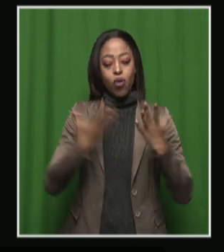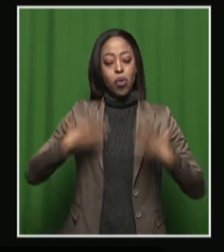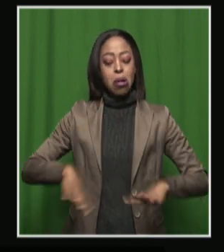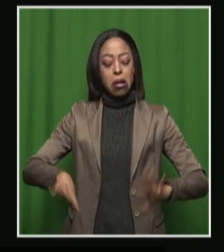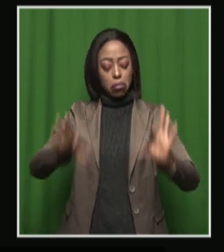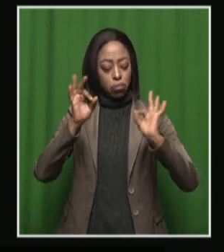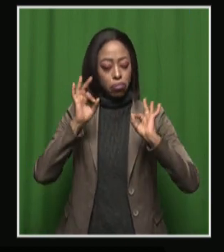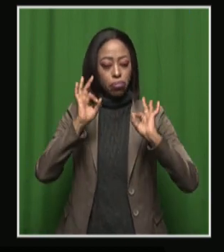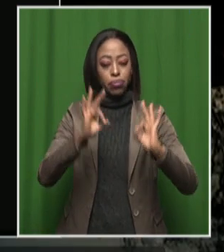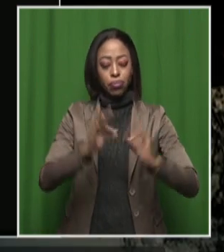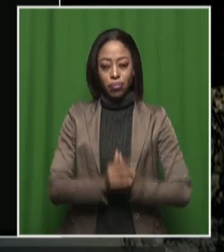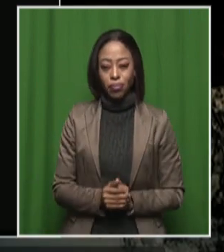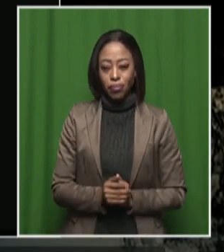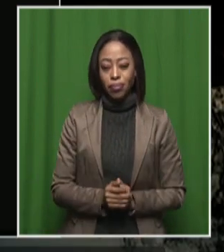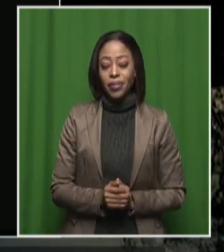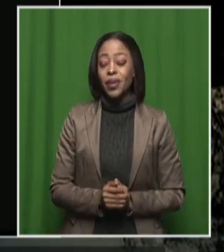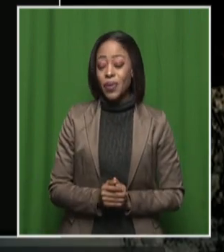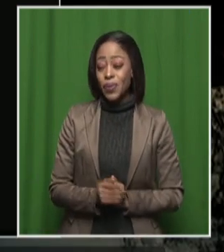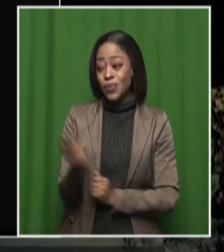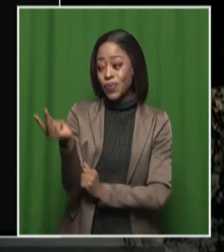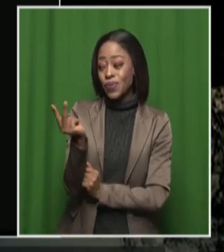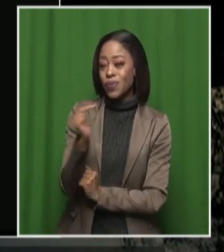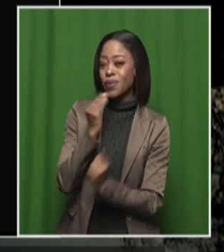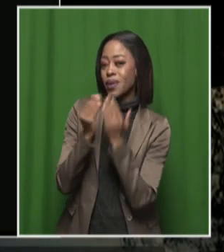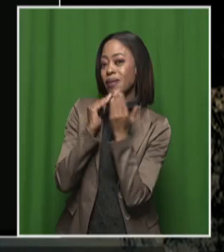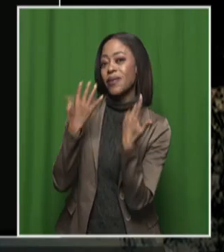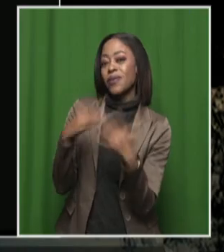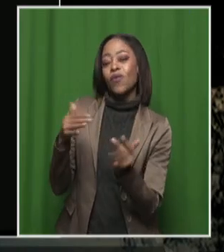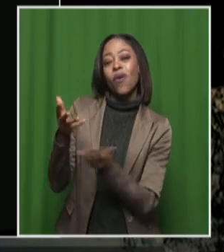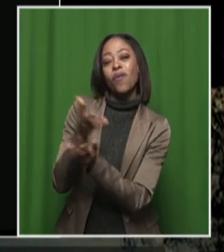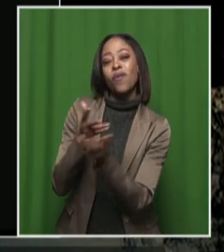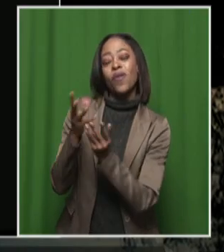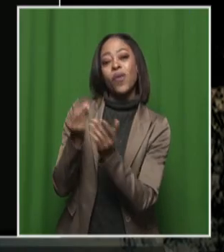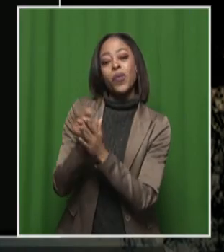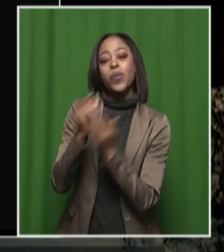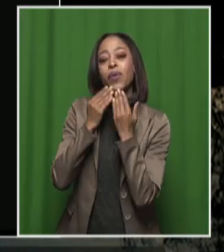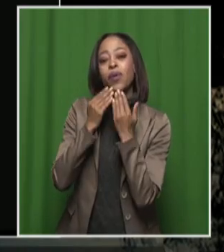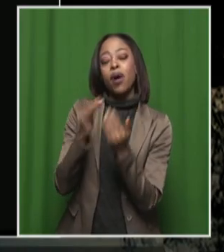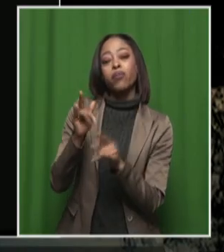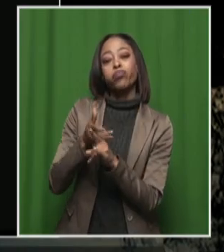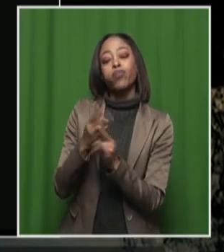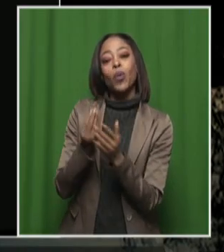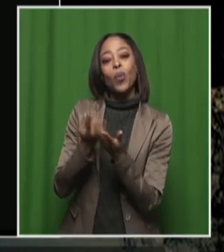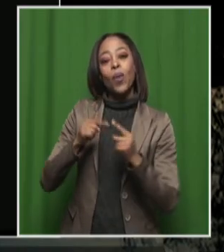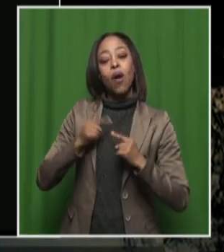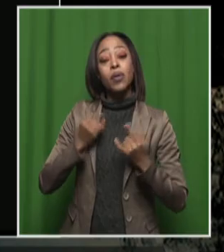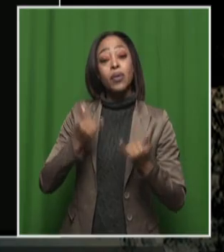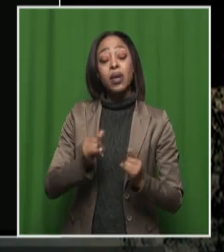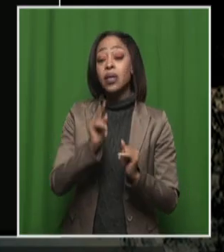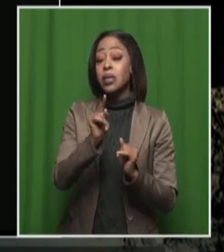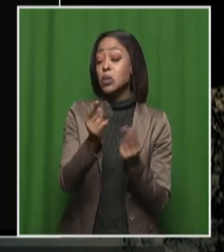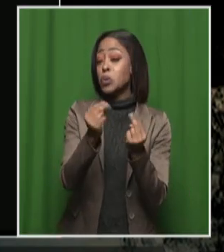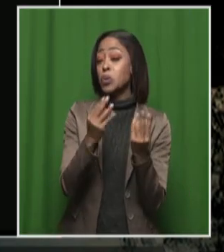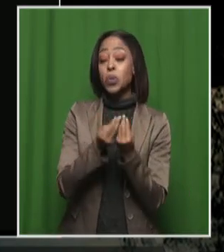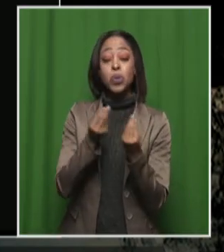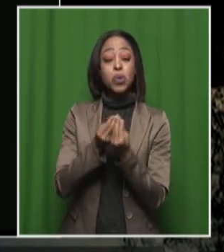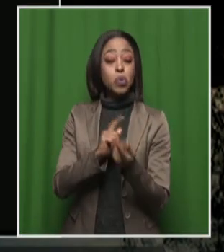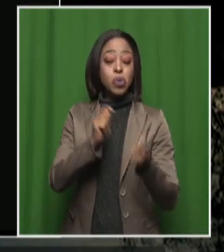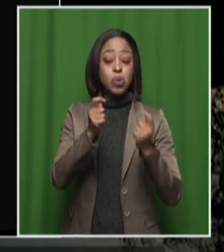perfectly. All right, Meagan and Balini, great chatting to you. Thank you so much, ladies, for chatting to us this morning. And this is an absolute game changer.